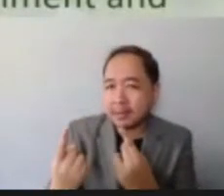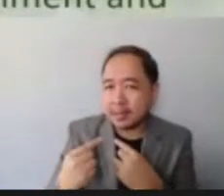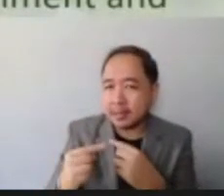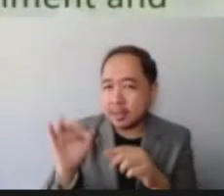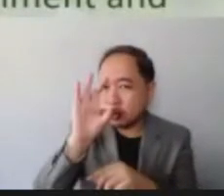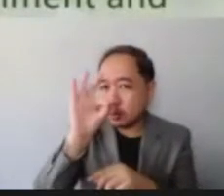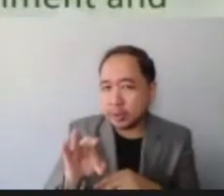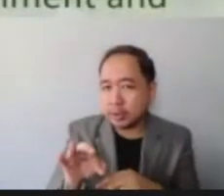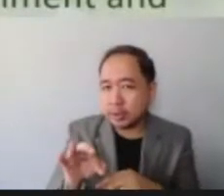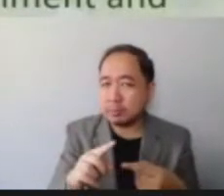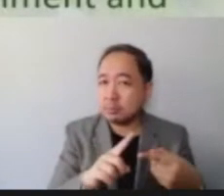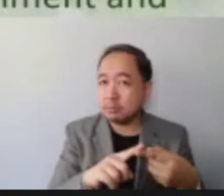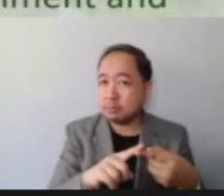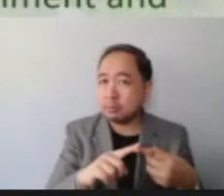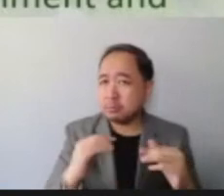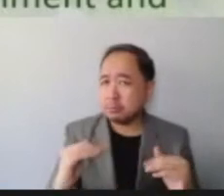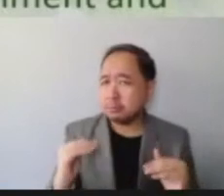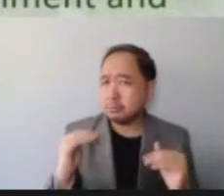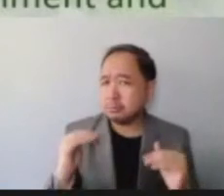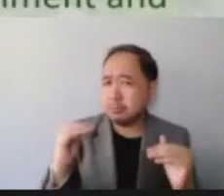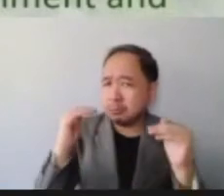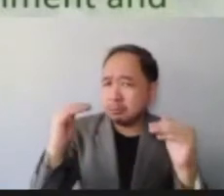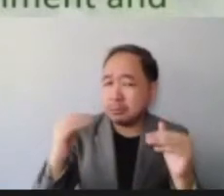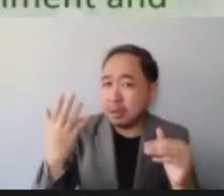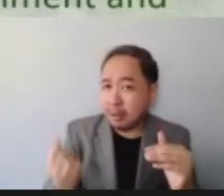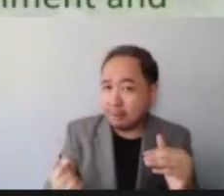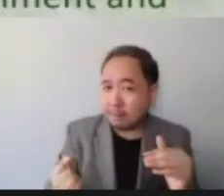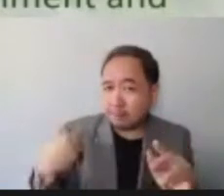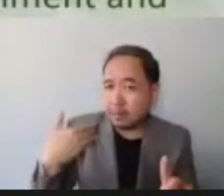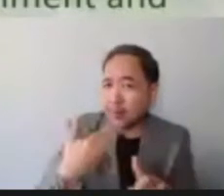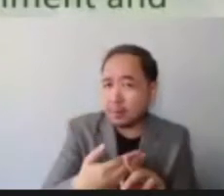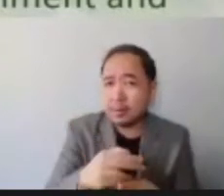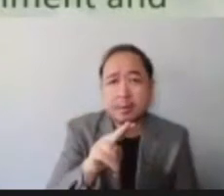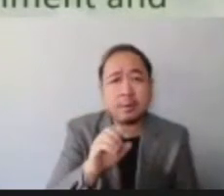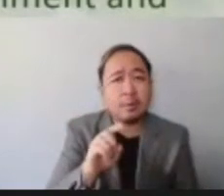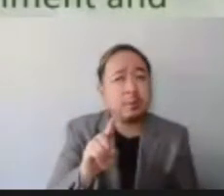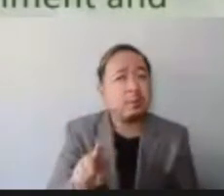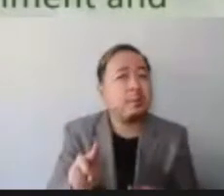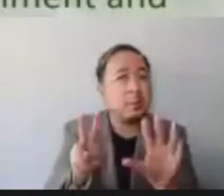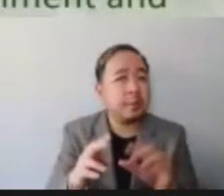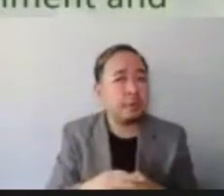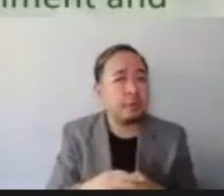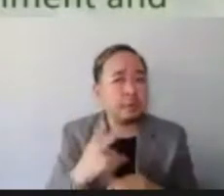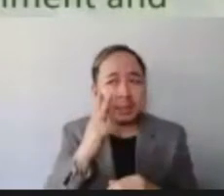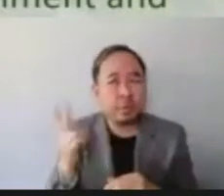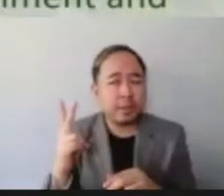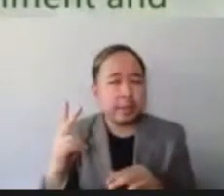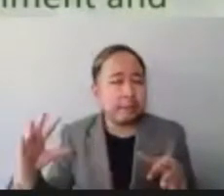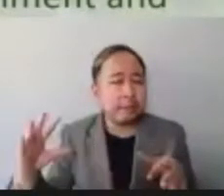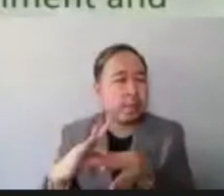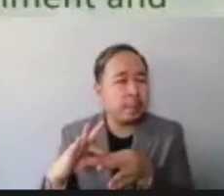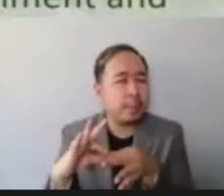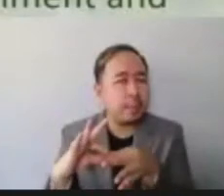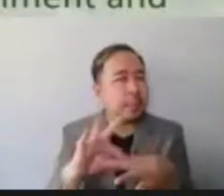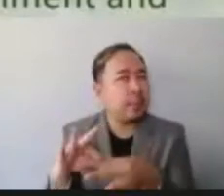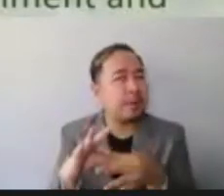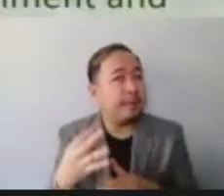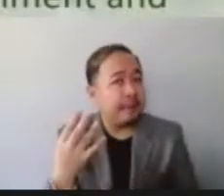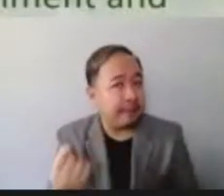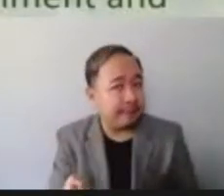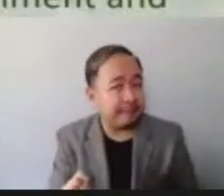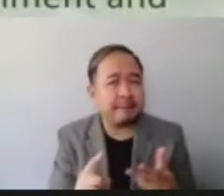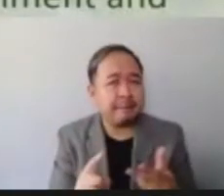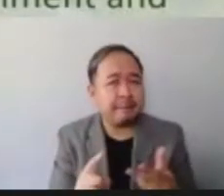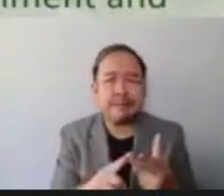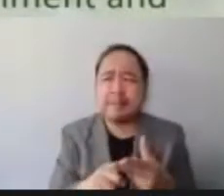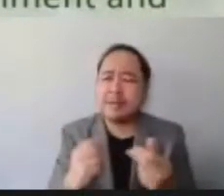has there been since 2017 what are the trends in cooperation that we see and what are some of the considerations for future